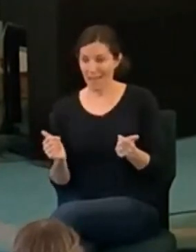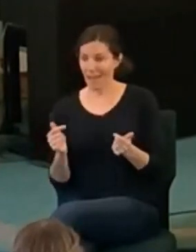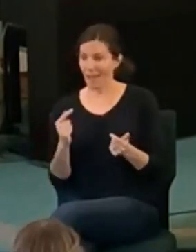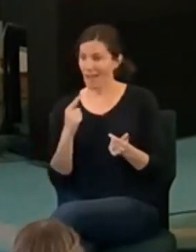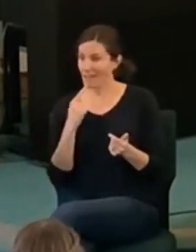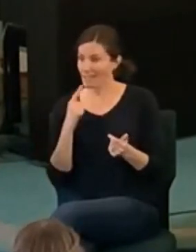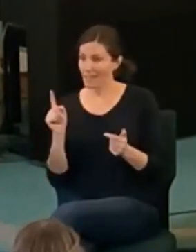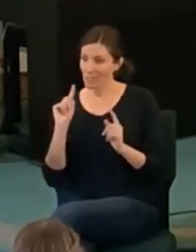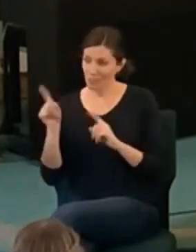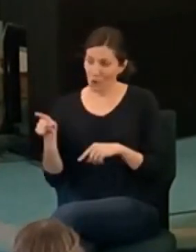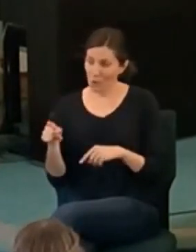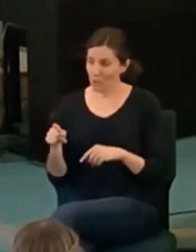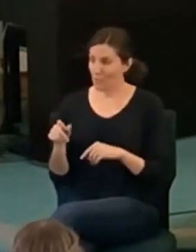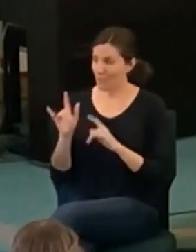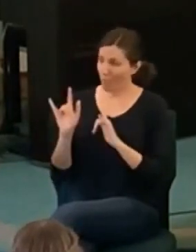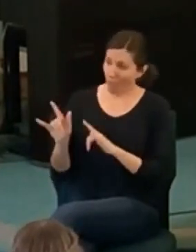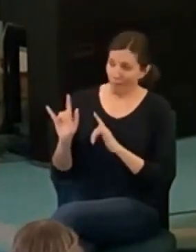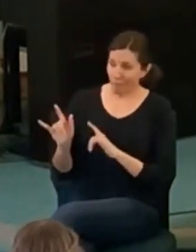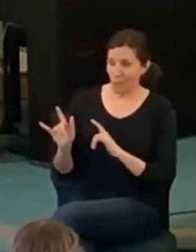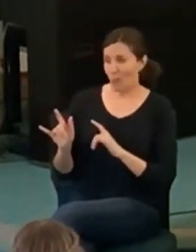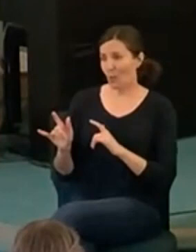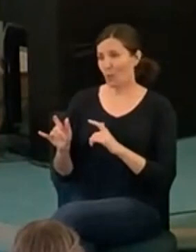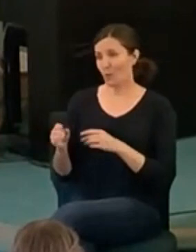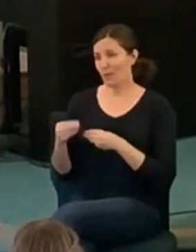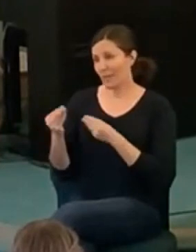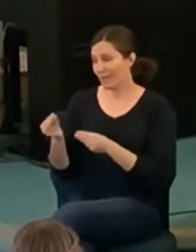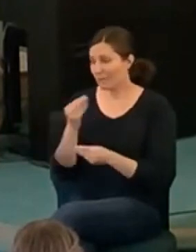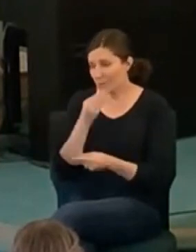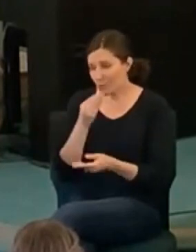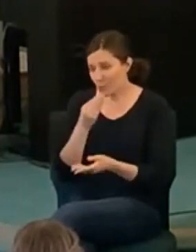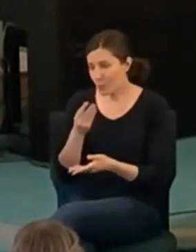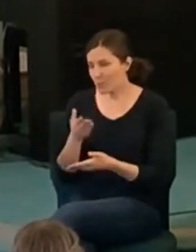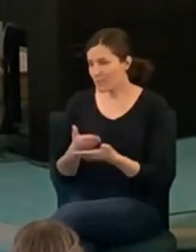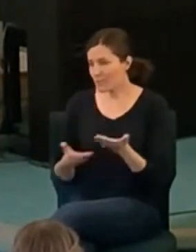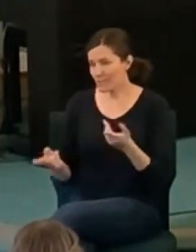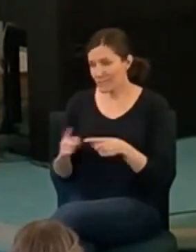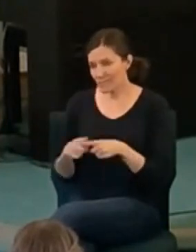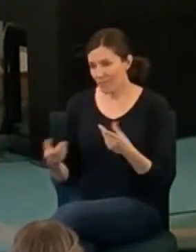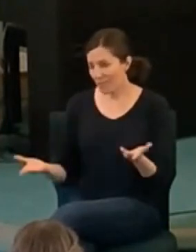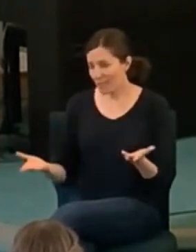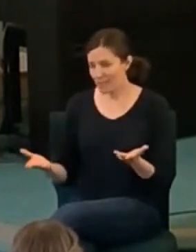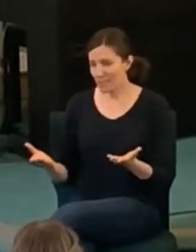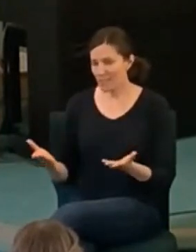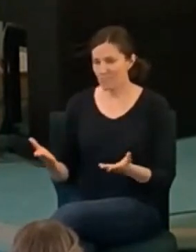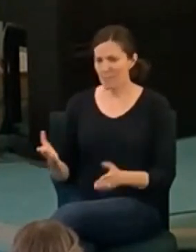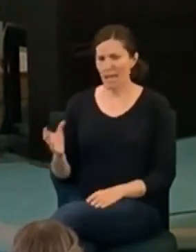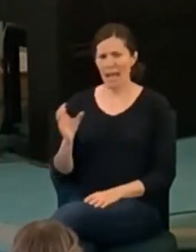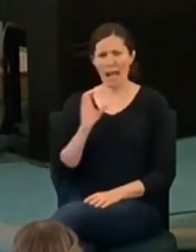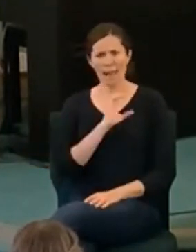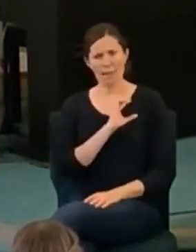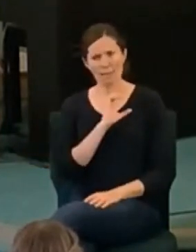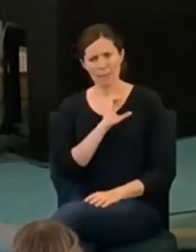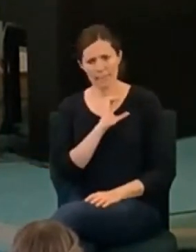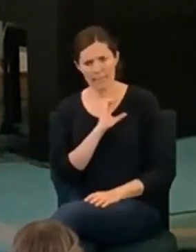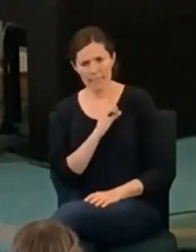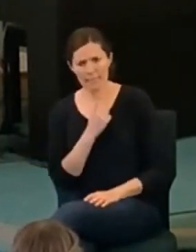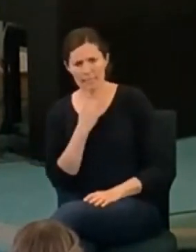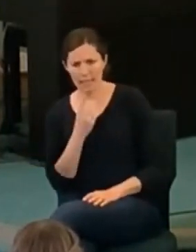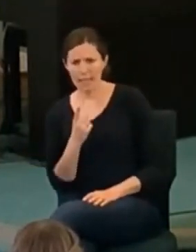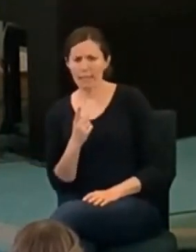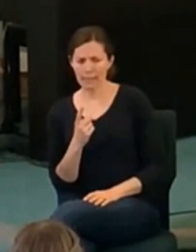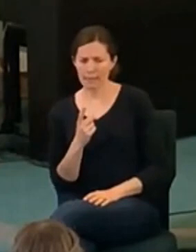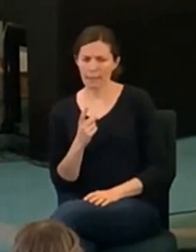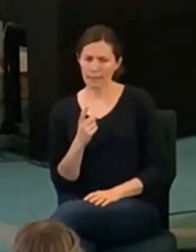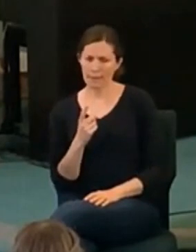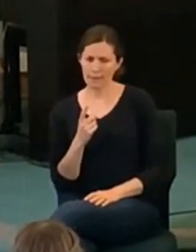and our church gave her some Bibles and tracts to use in that ministry. And the woman had said, you know, I go to these people and I